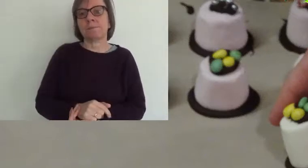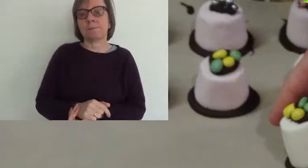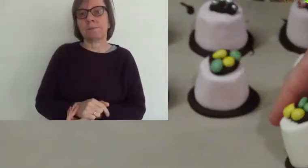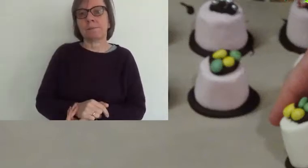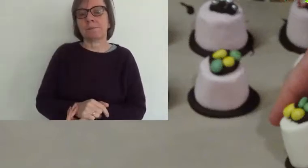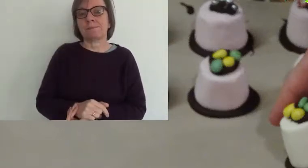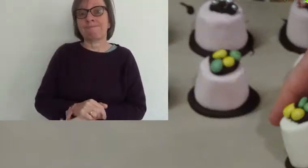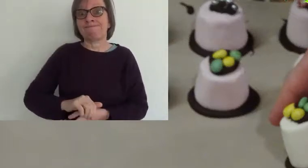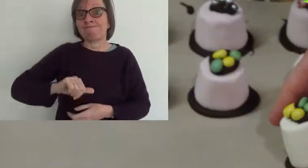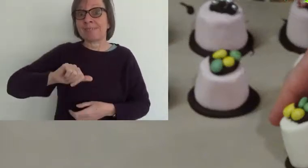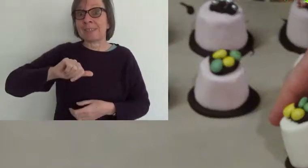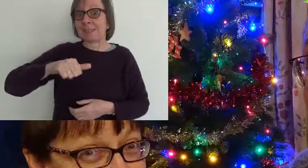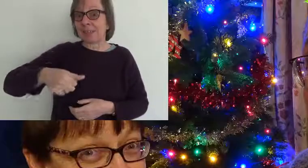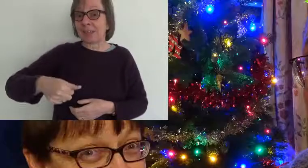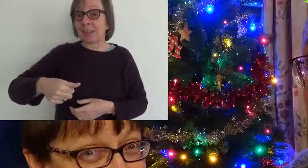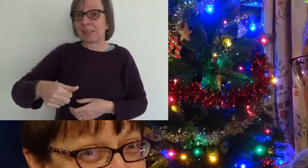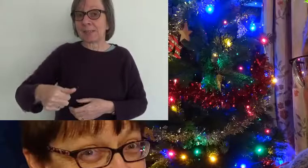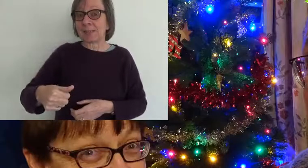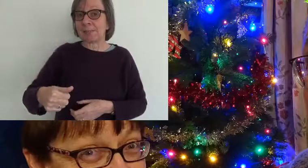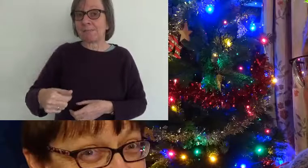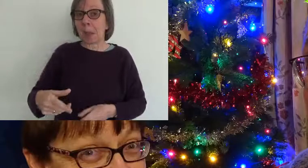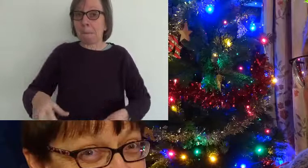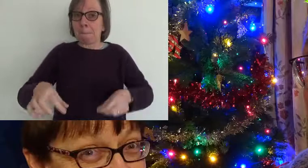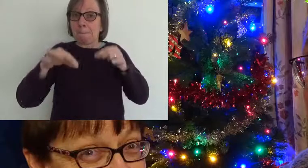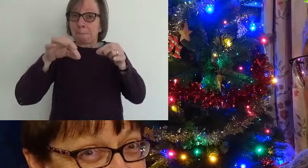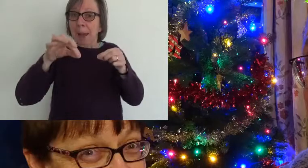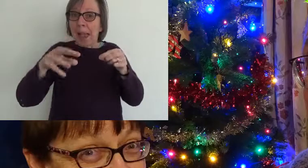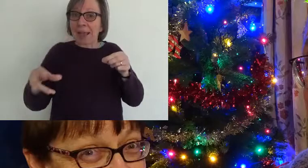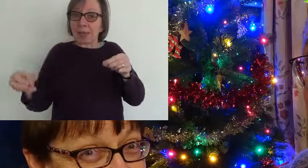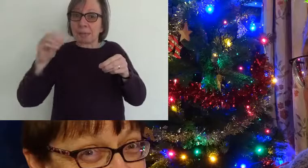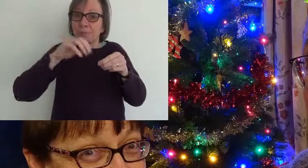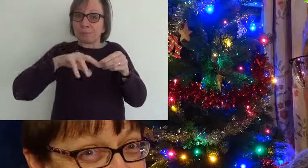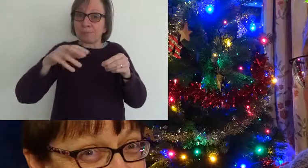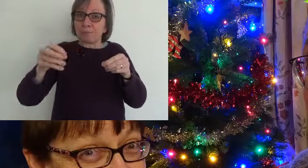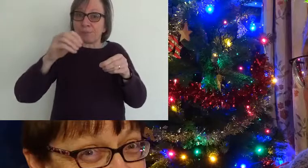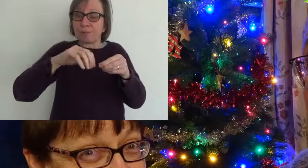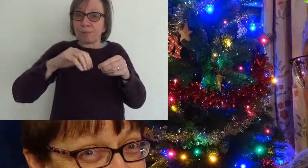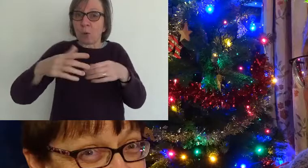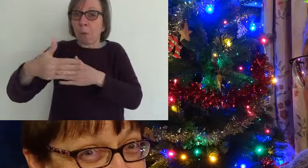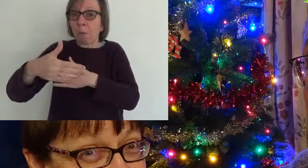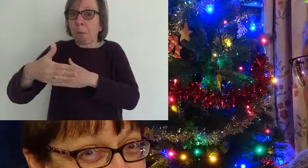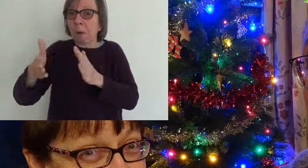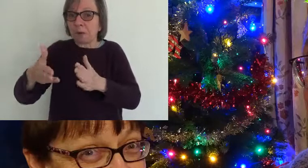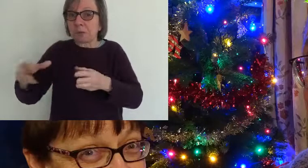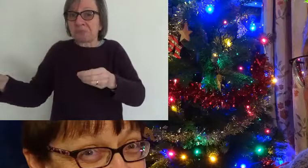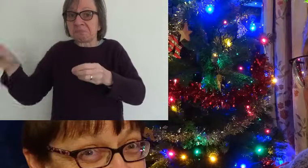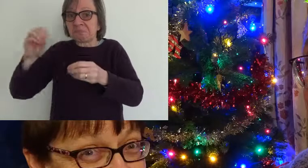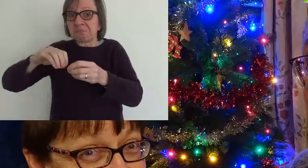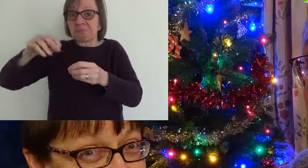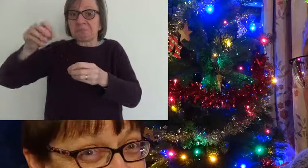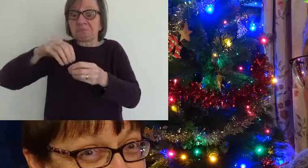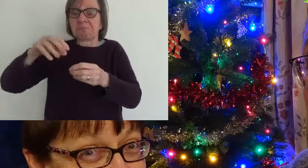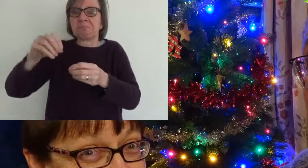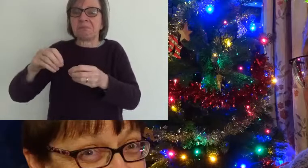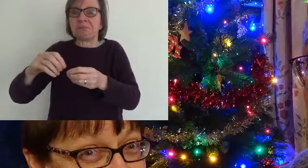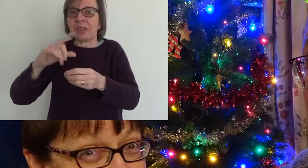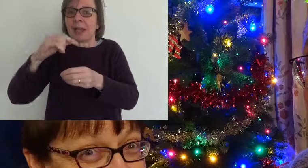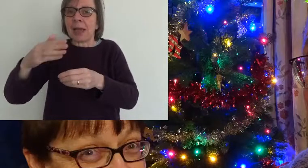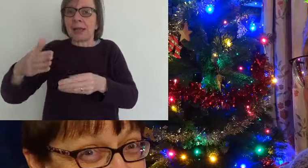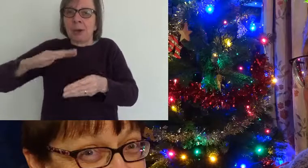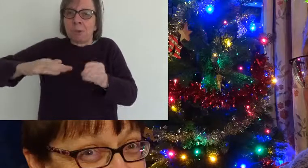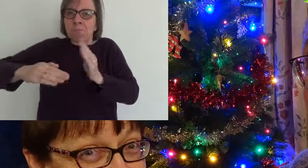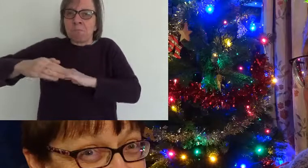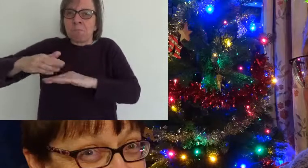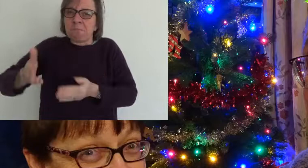them on. And then you could put a few into a bag or into a container or something like